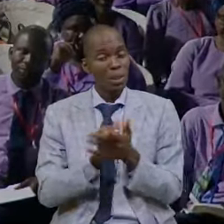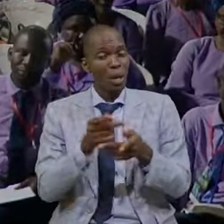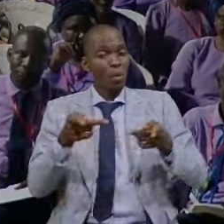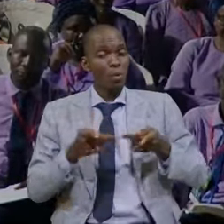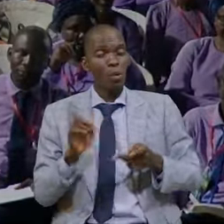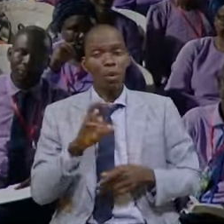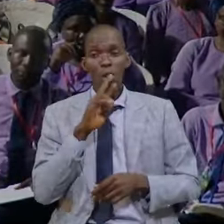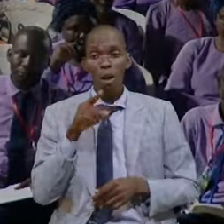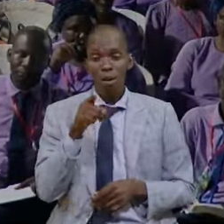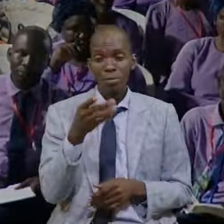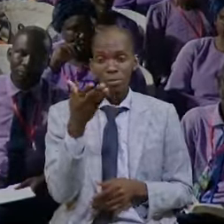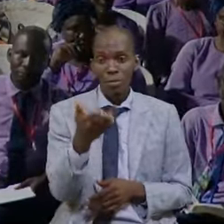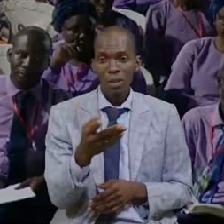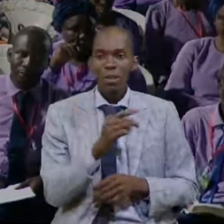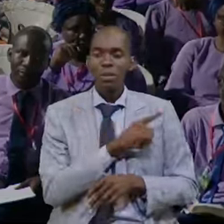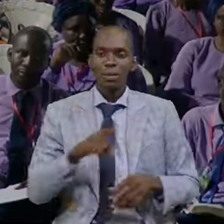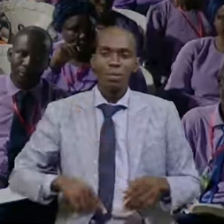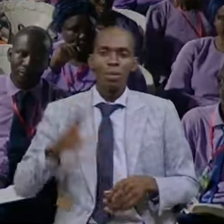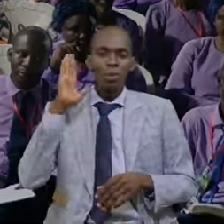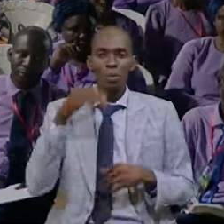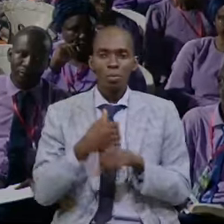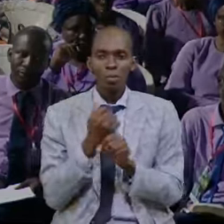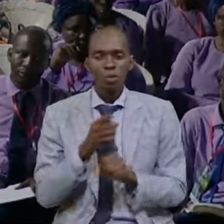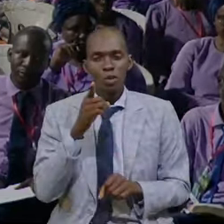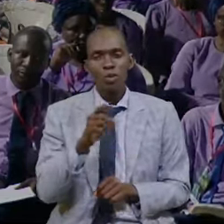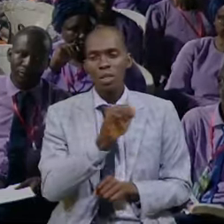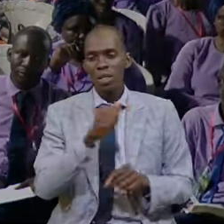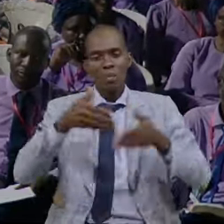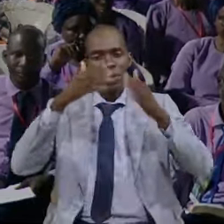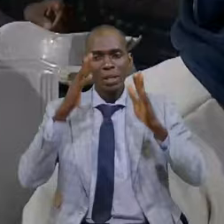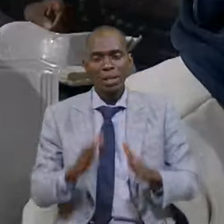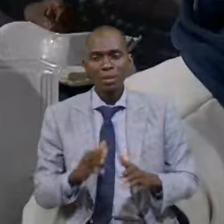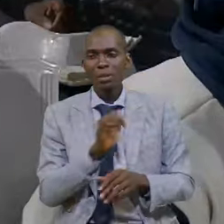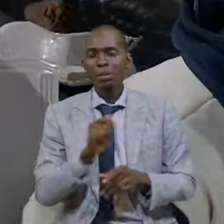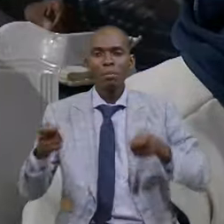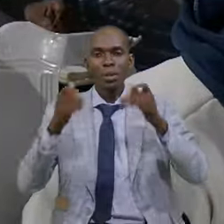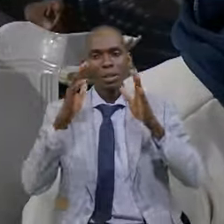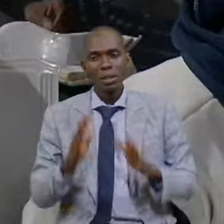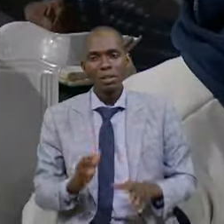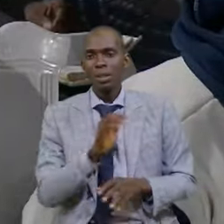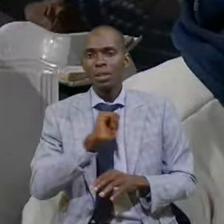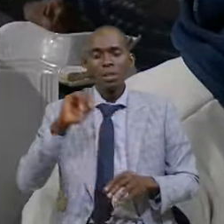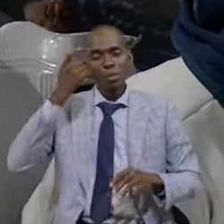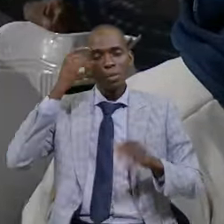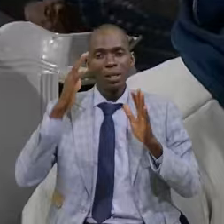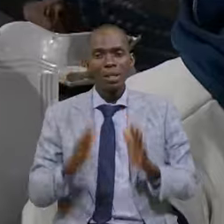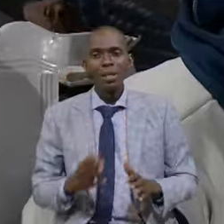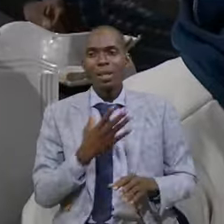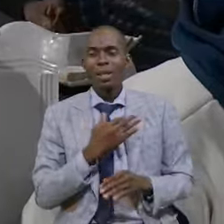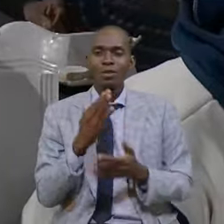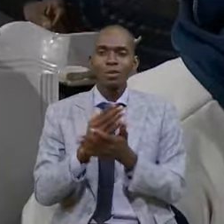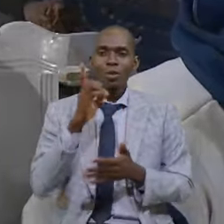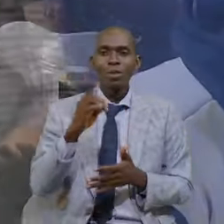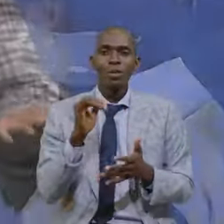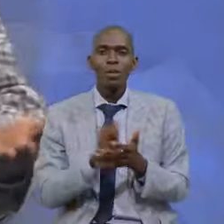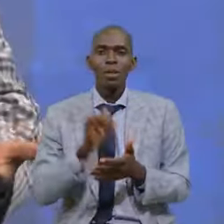the Lord will make you a leader, a ruler, a governor, and somebody that will